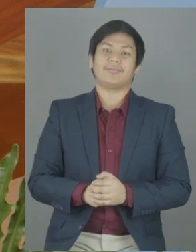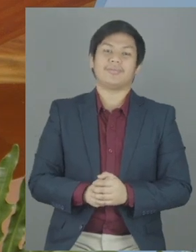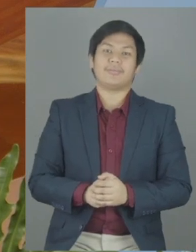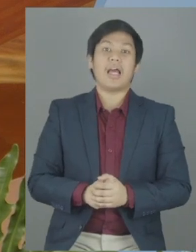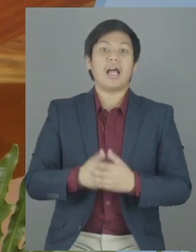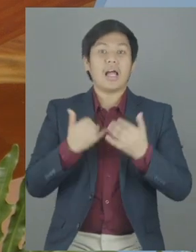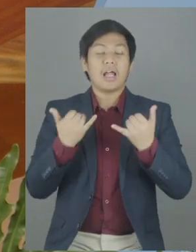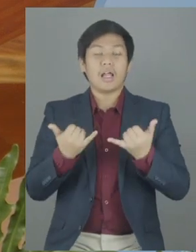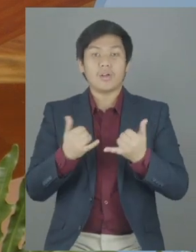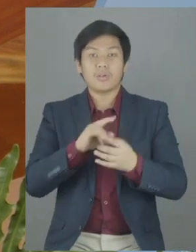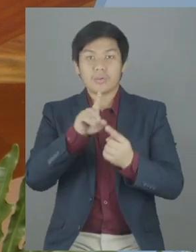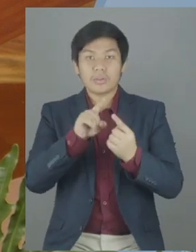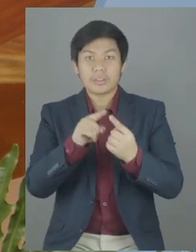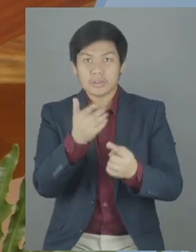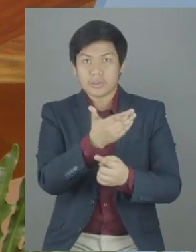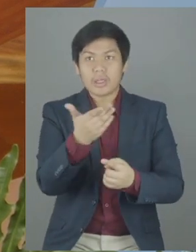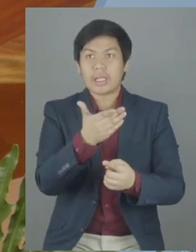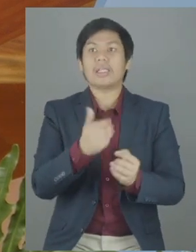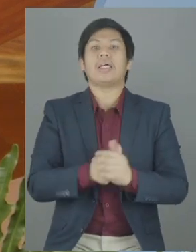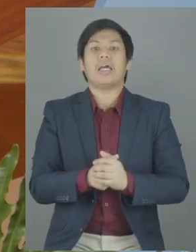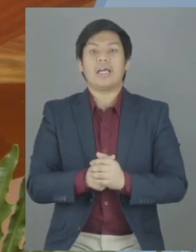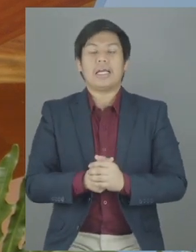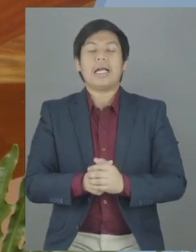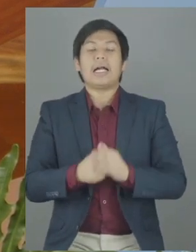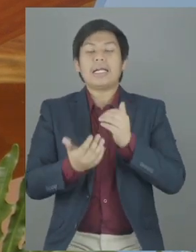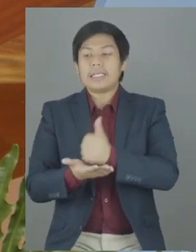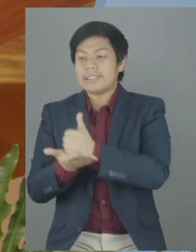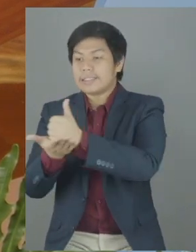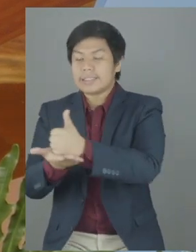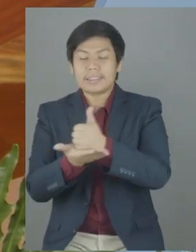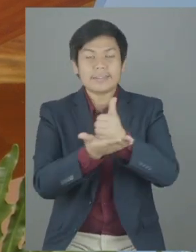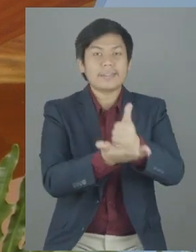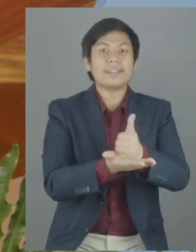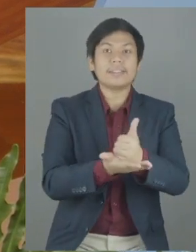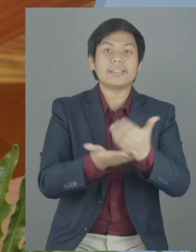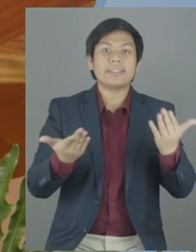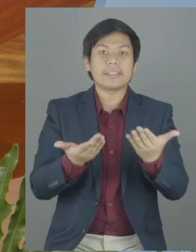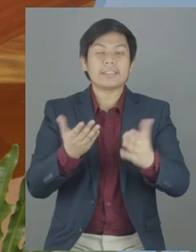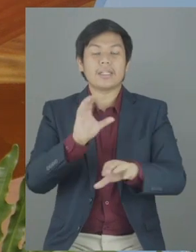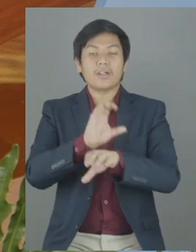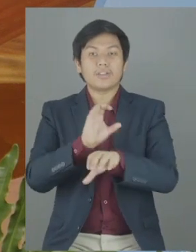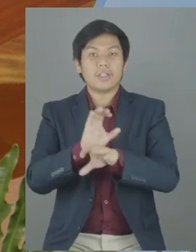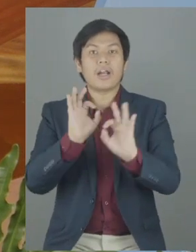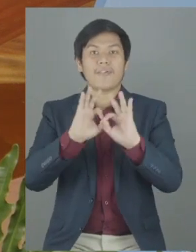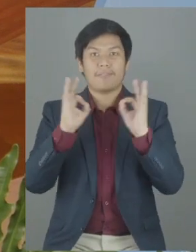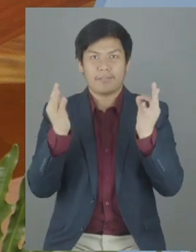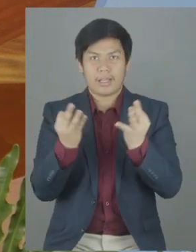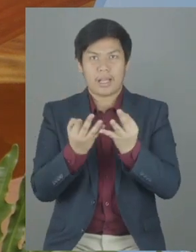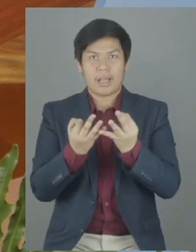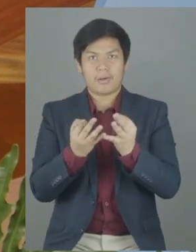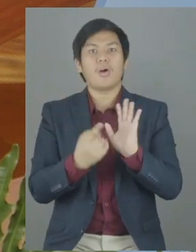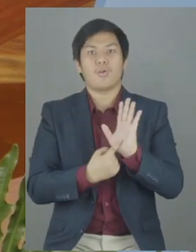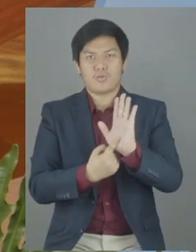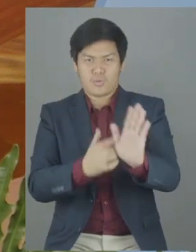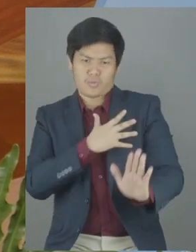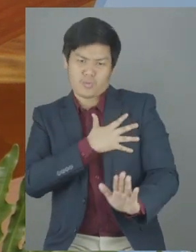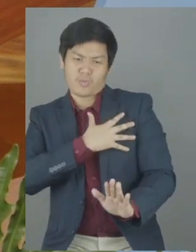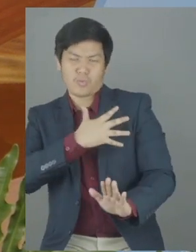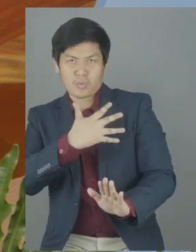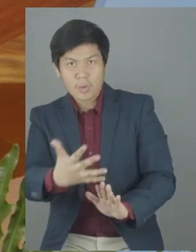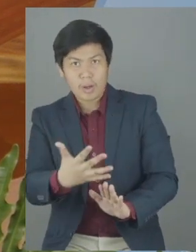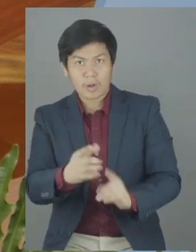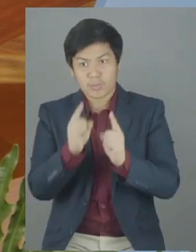So when you do hospitality in church or in your family, mean it. Like when you talk